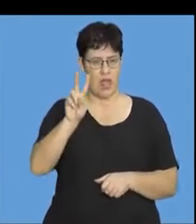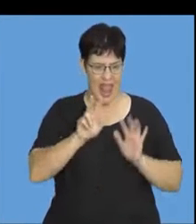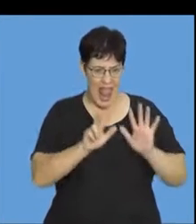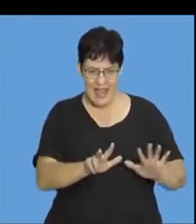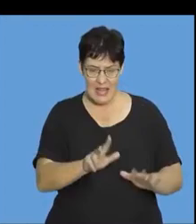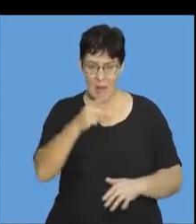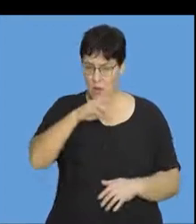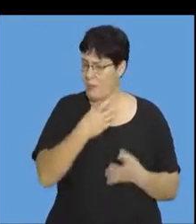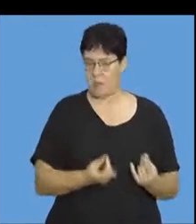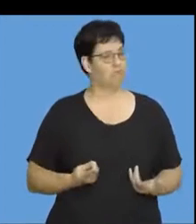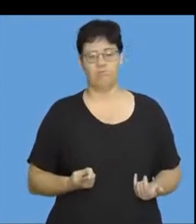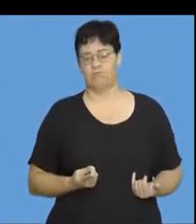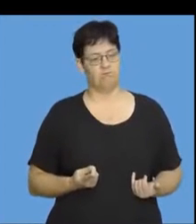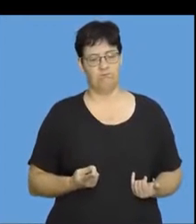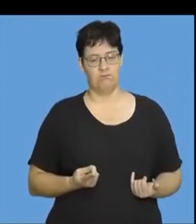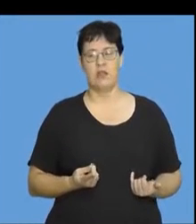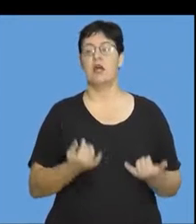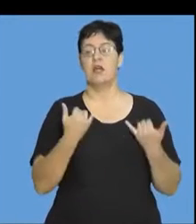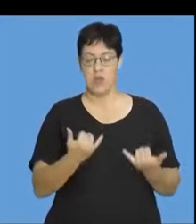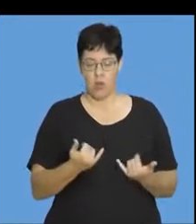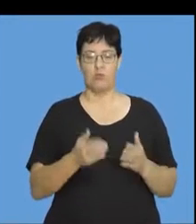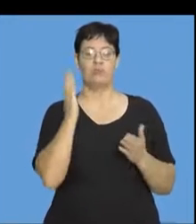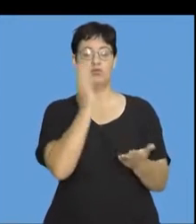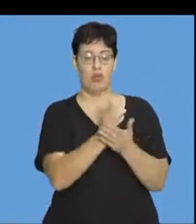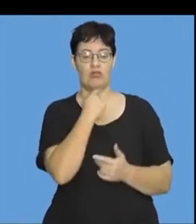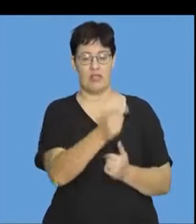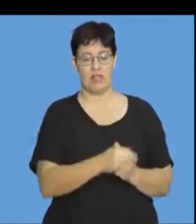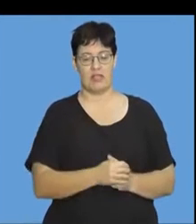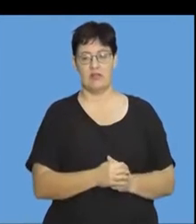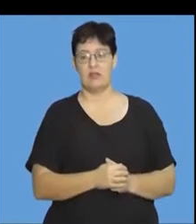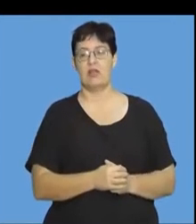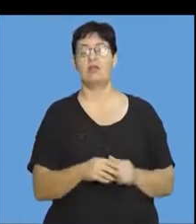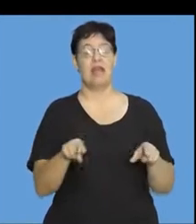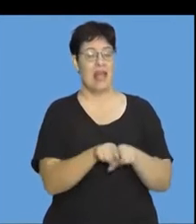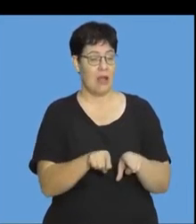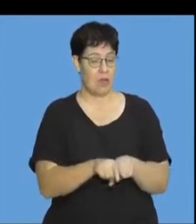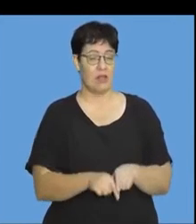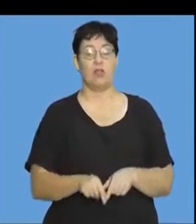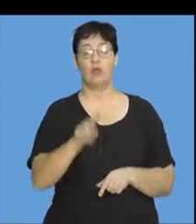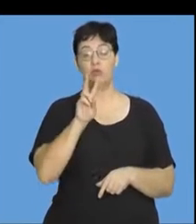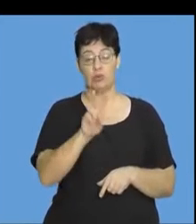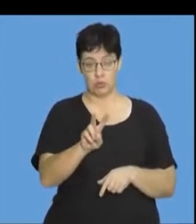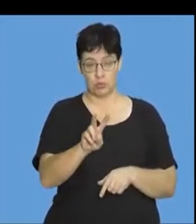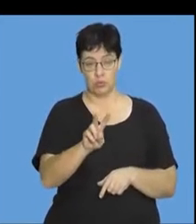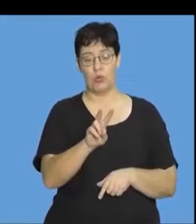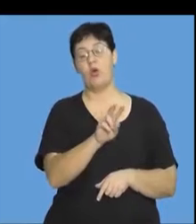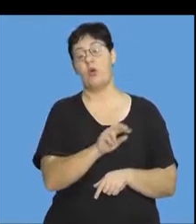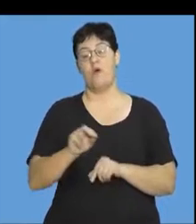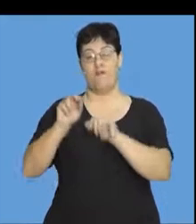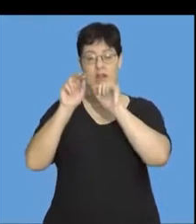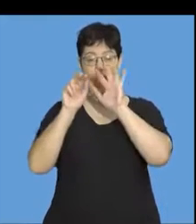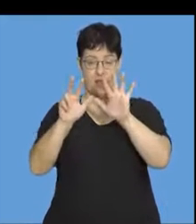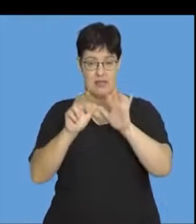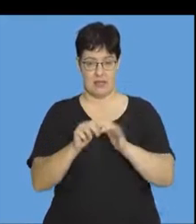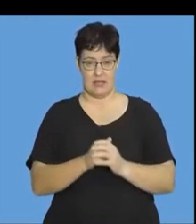not a prime number. So I can just go straight to a prime number by saying this is just the same as 2 to the